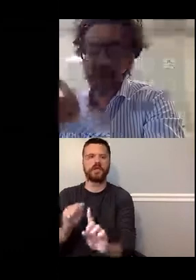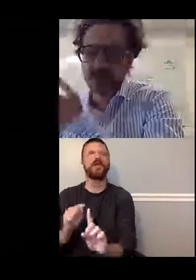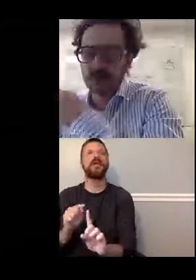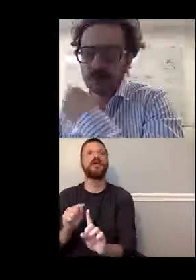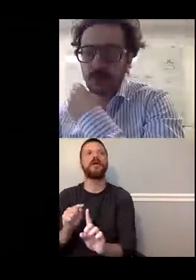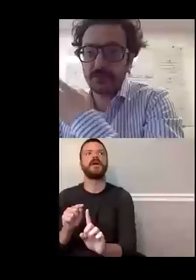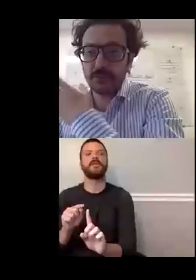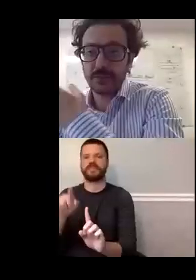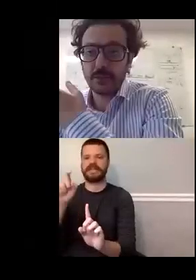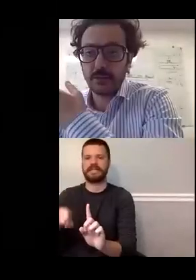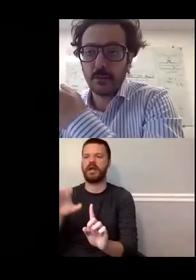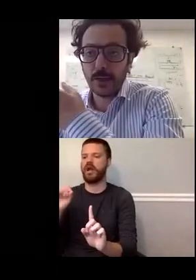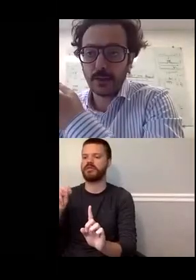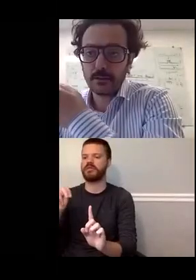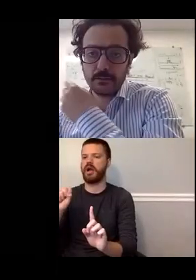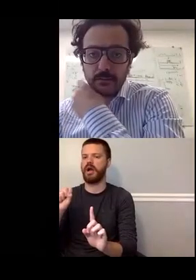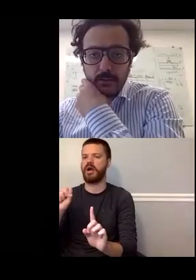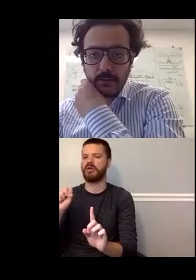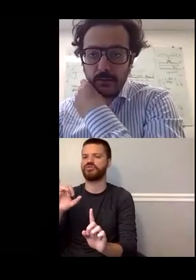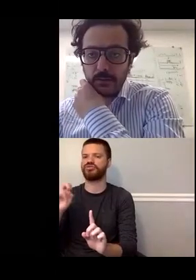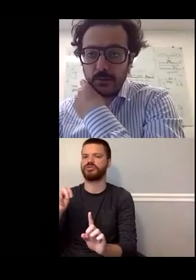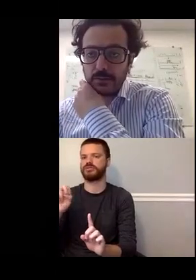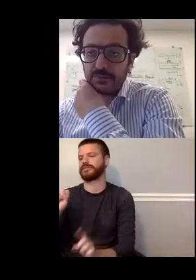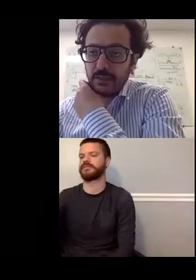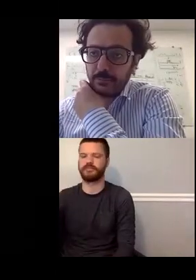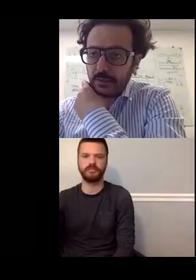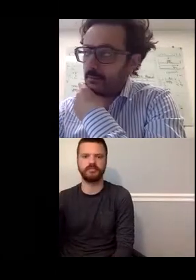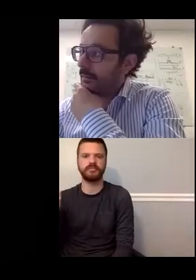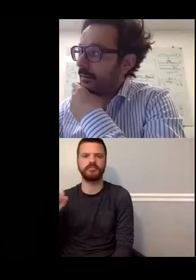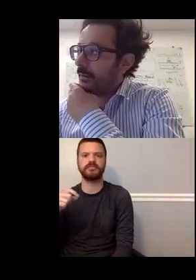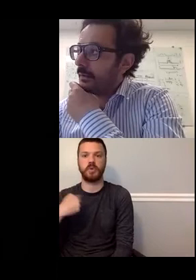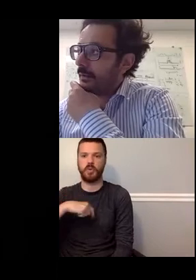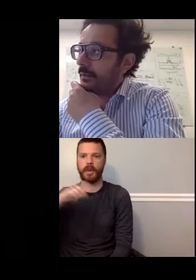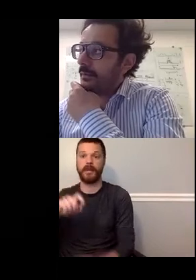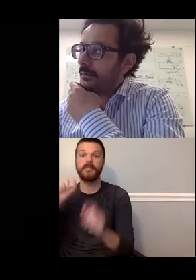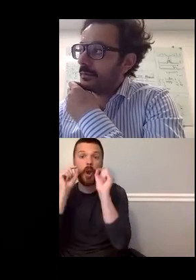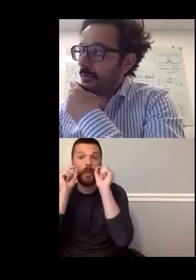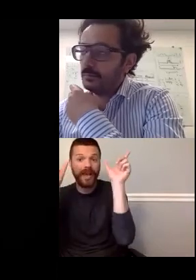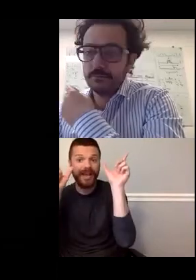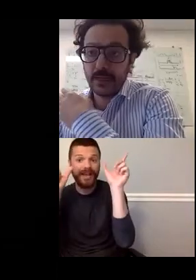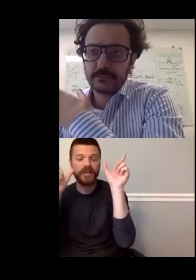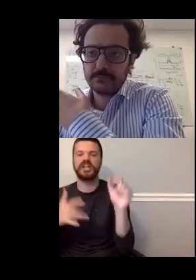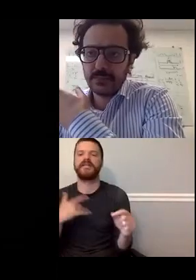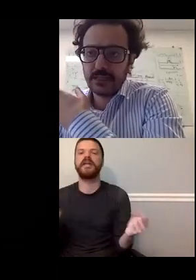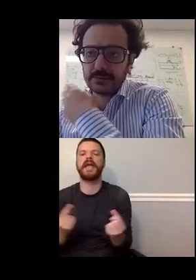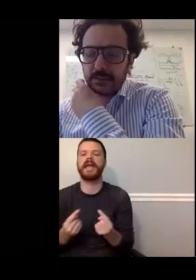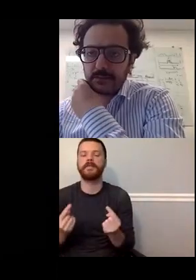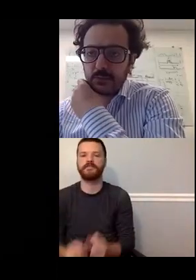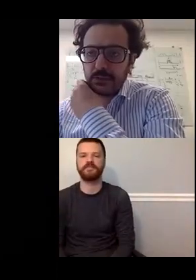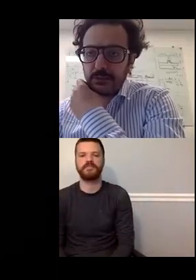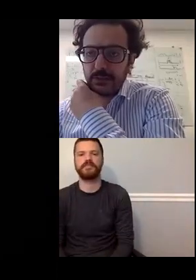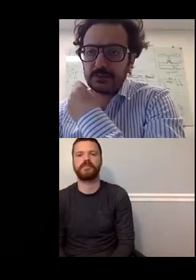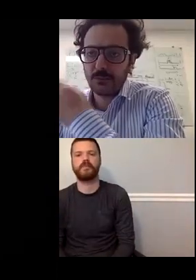needs consciousness. We have to be awake in order to feel pain. So that means